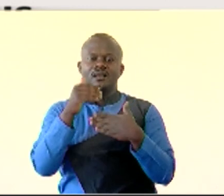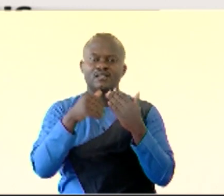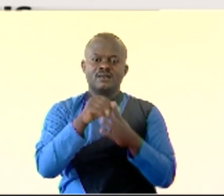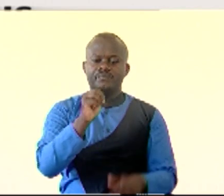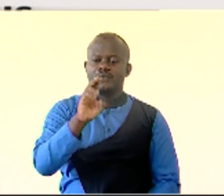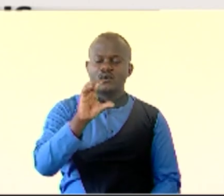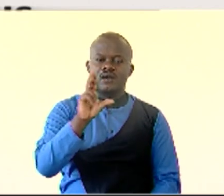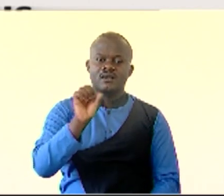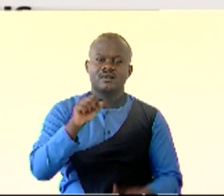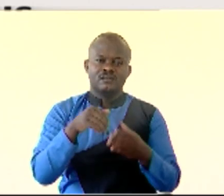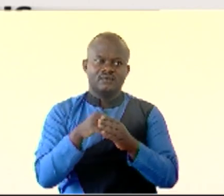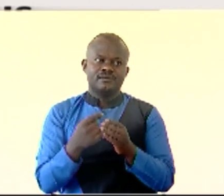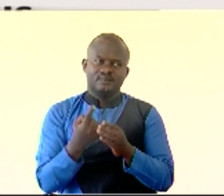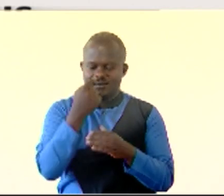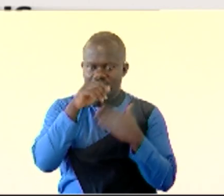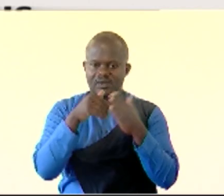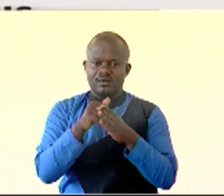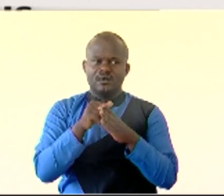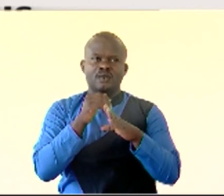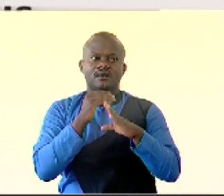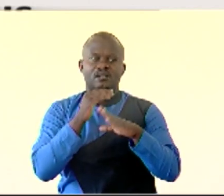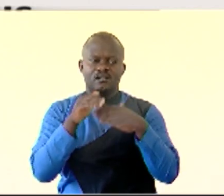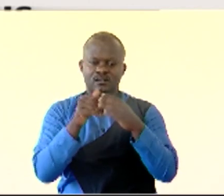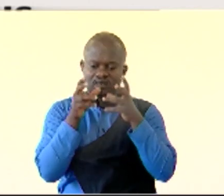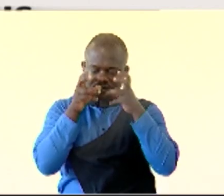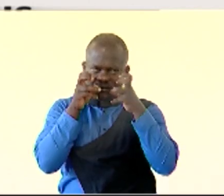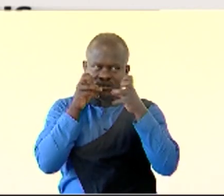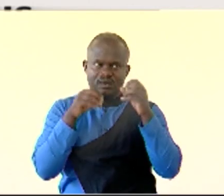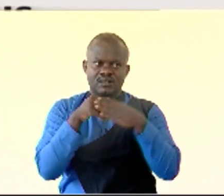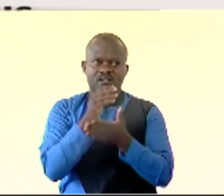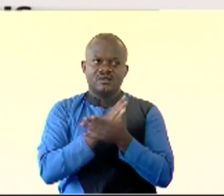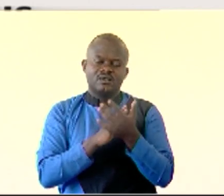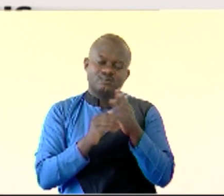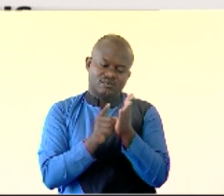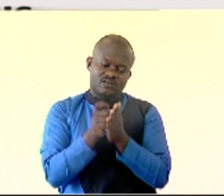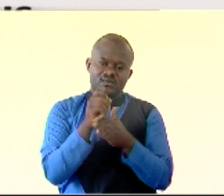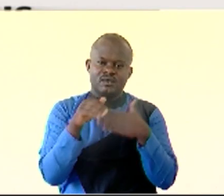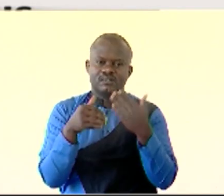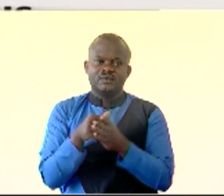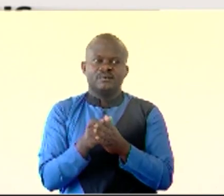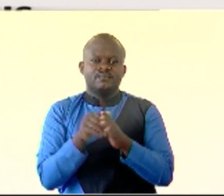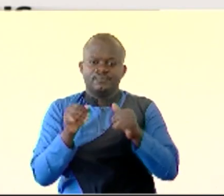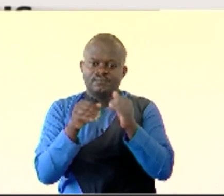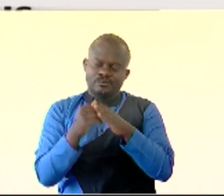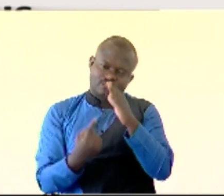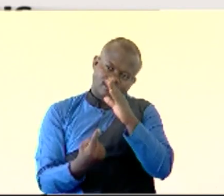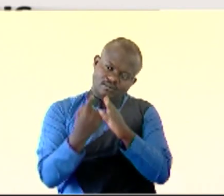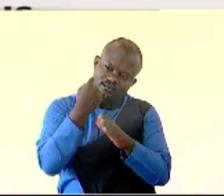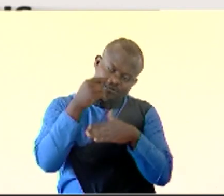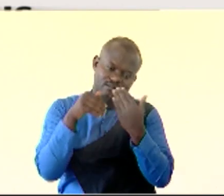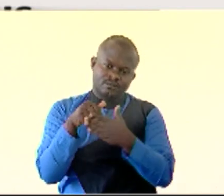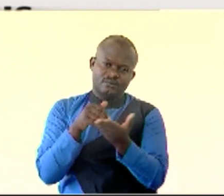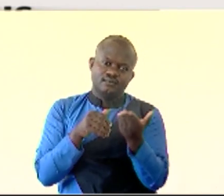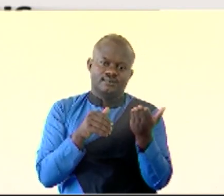the trachea to the esophagus to trap the dust and even to trap some of the microorganisms that are trying to enter into our respiratory